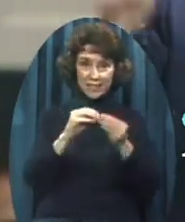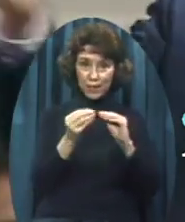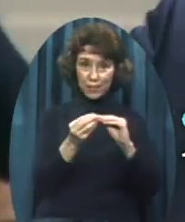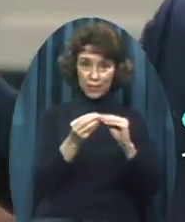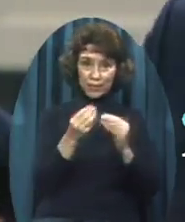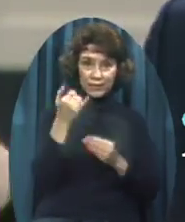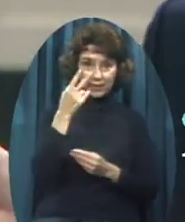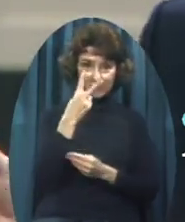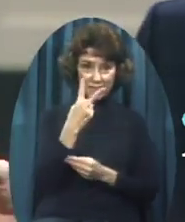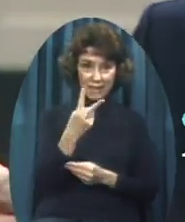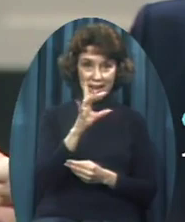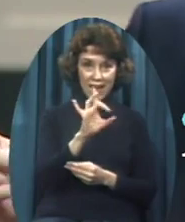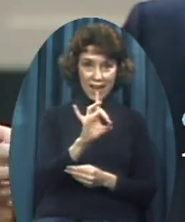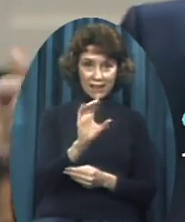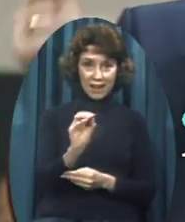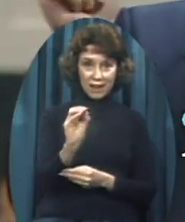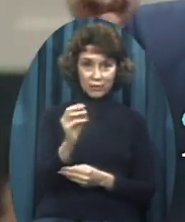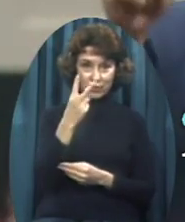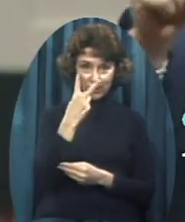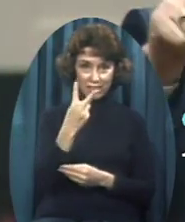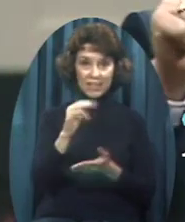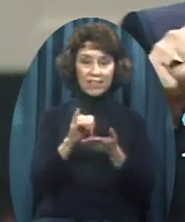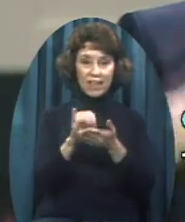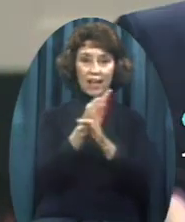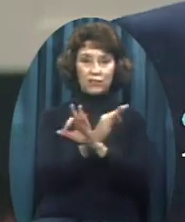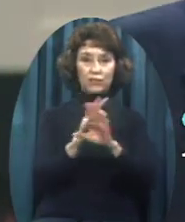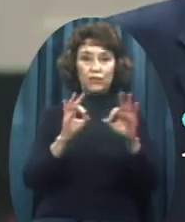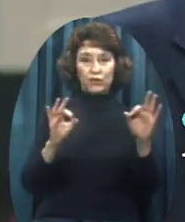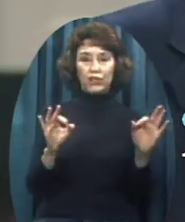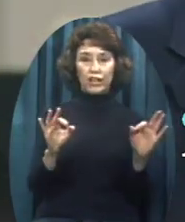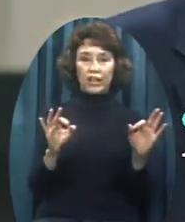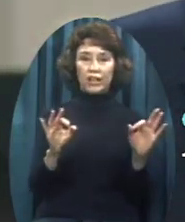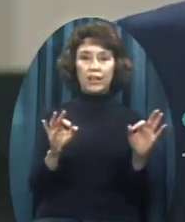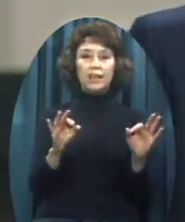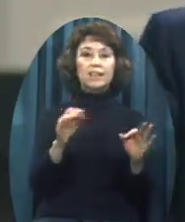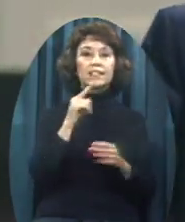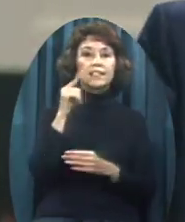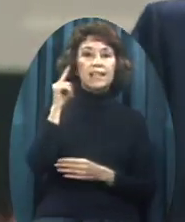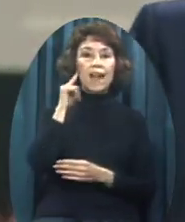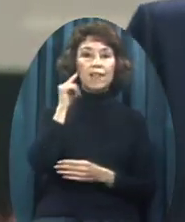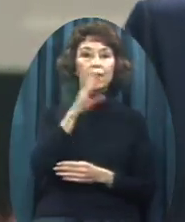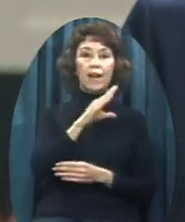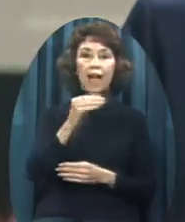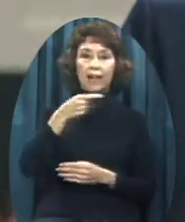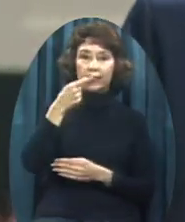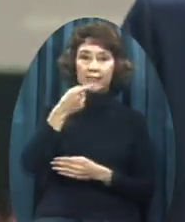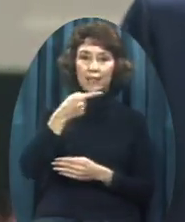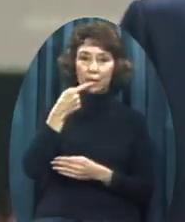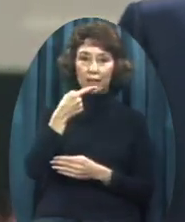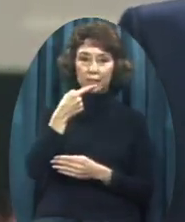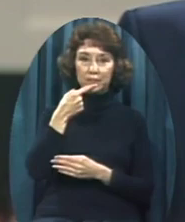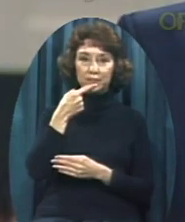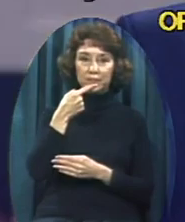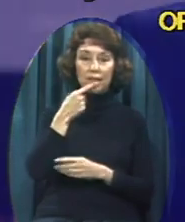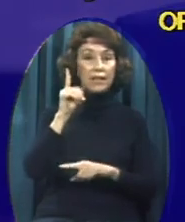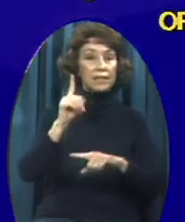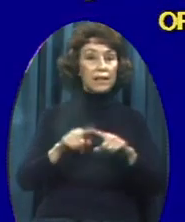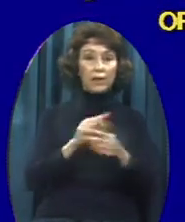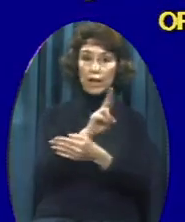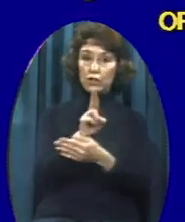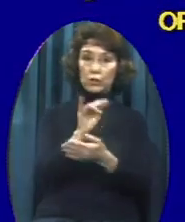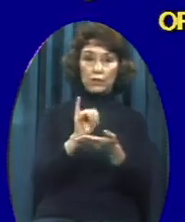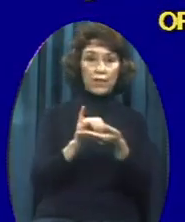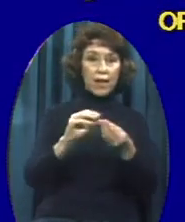1-800-446-5000. All of you write it down. Now, you can't dial that if you live in Virginia, Hawaii, Alaska, or Canada. You need to write